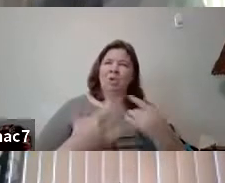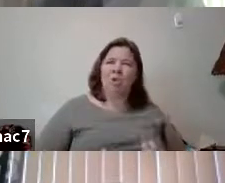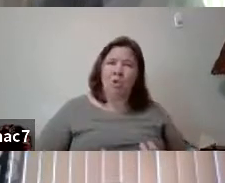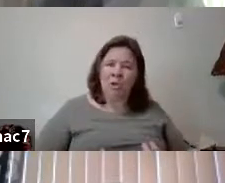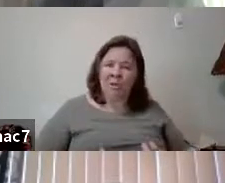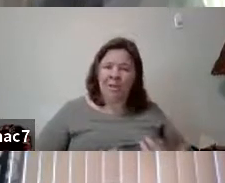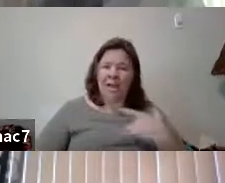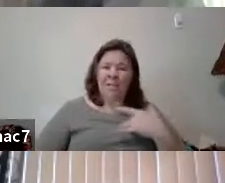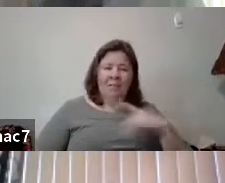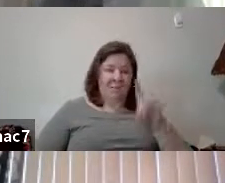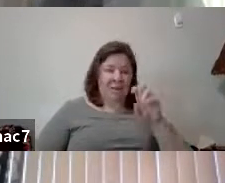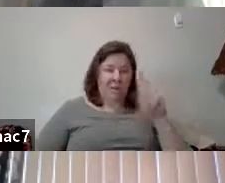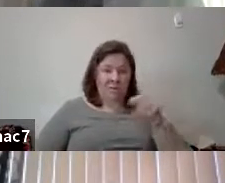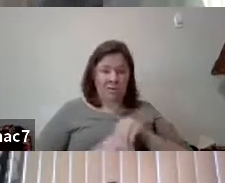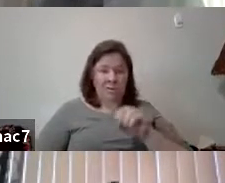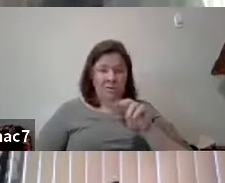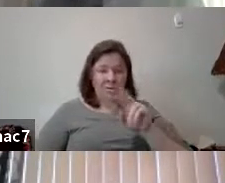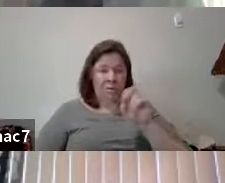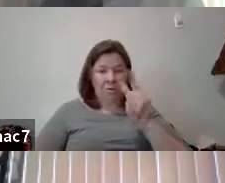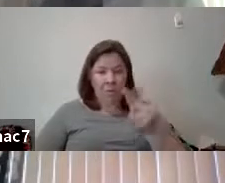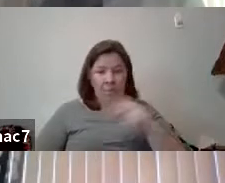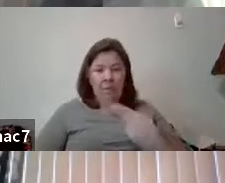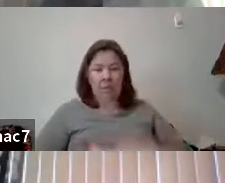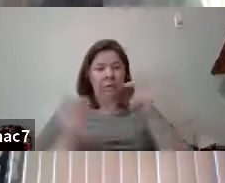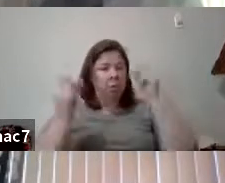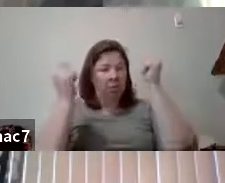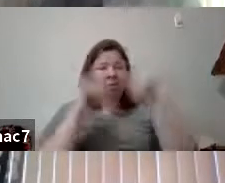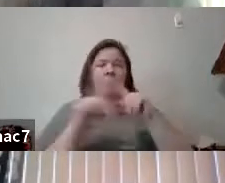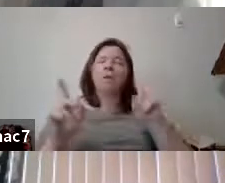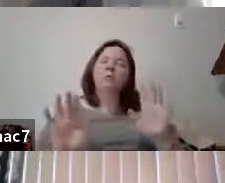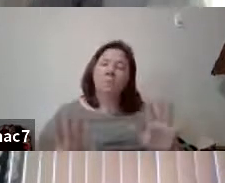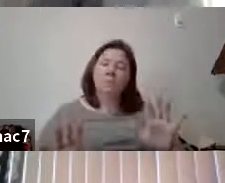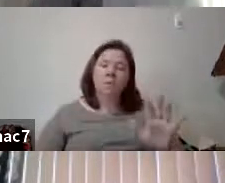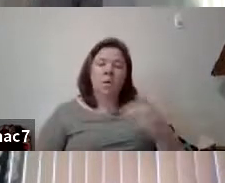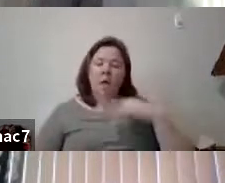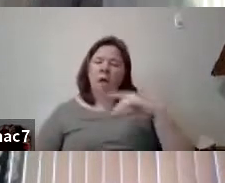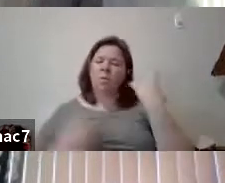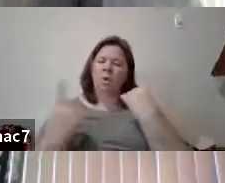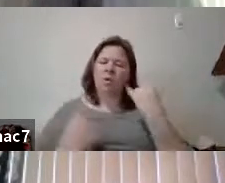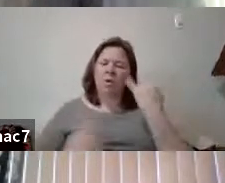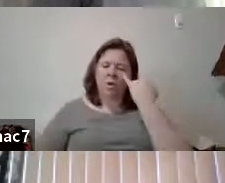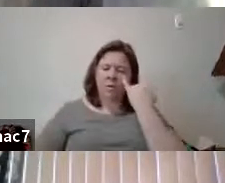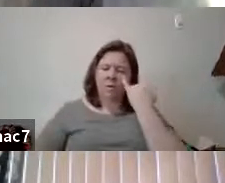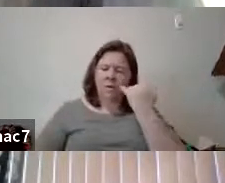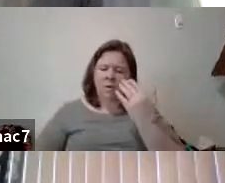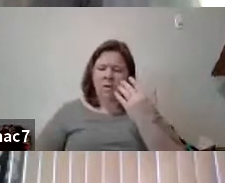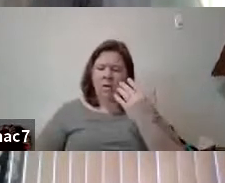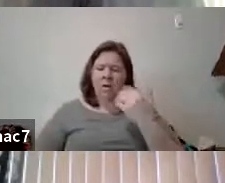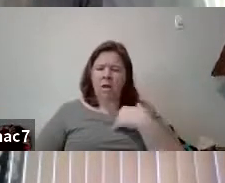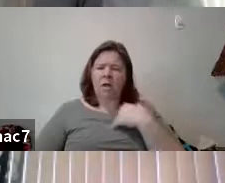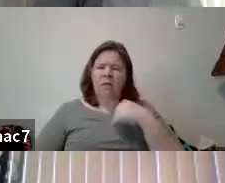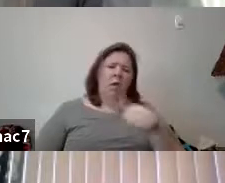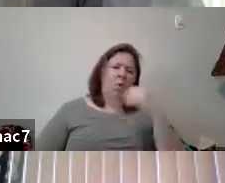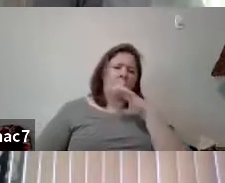I mean, I found out about this in November and I signed up immediately, but I was wondering, you know, sometimes maybe there are old positions that